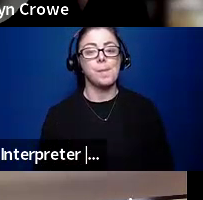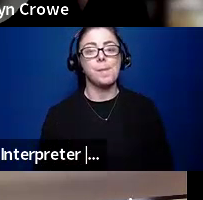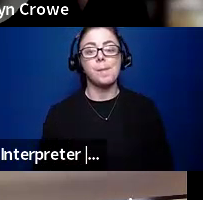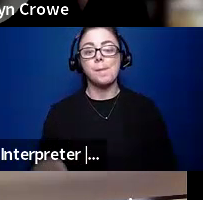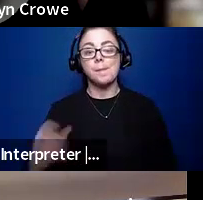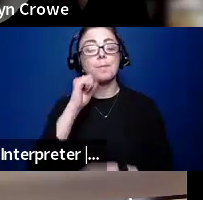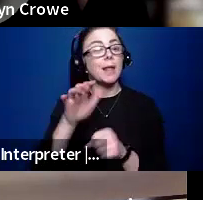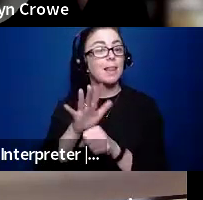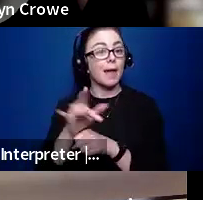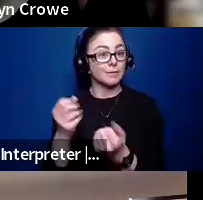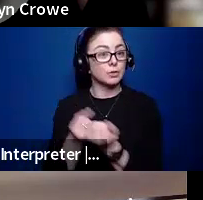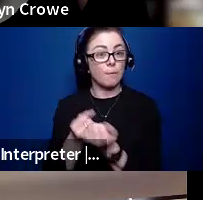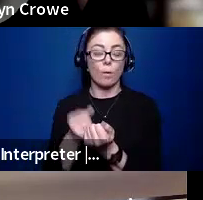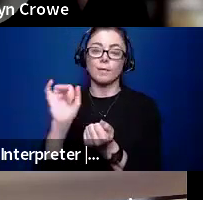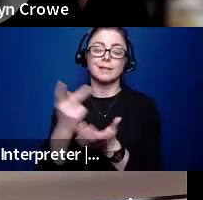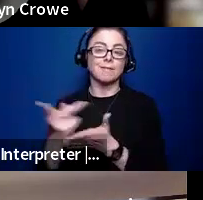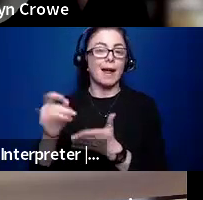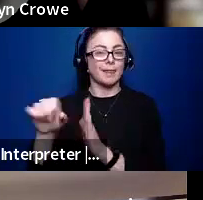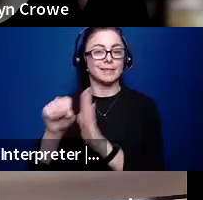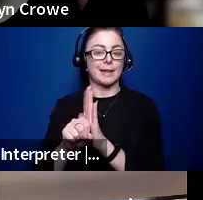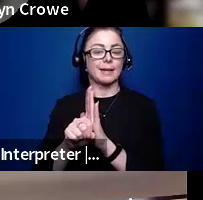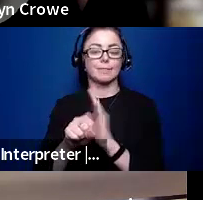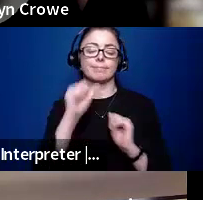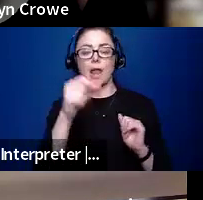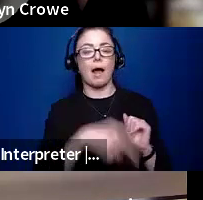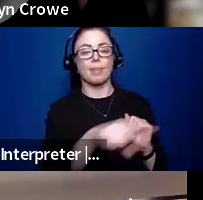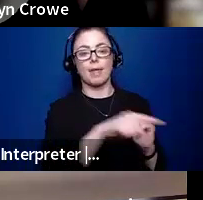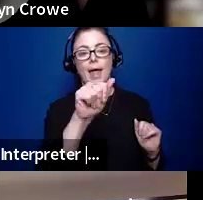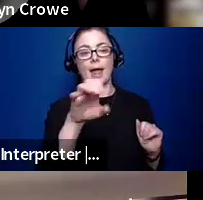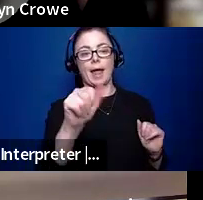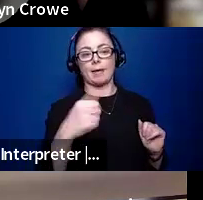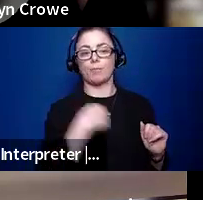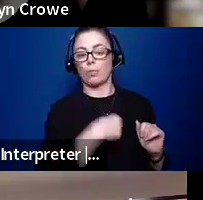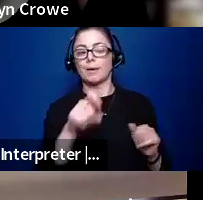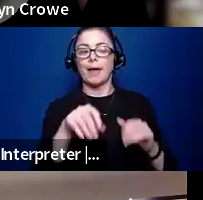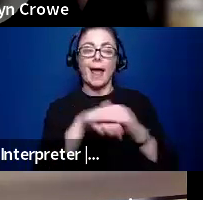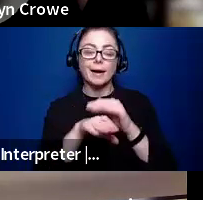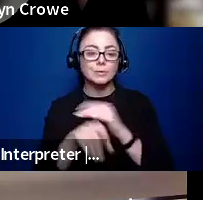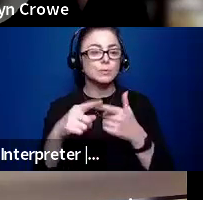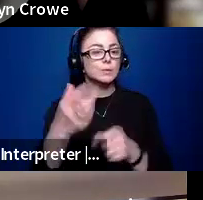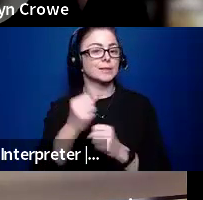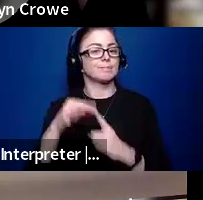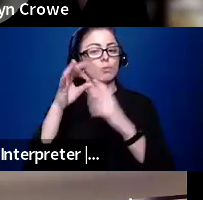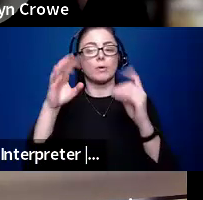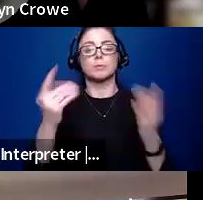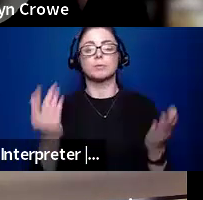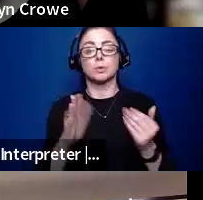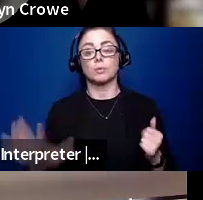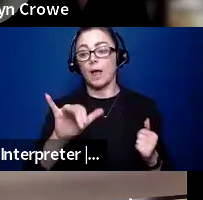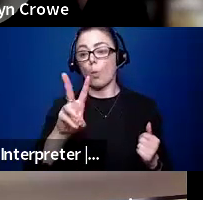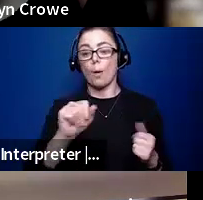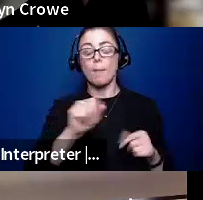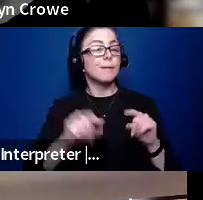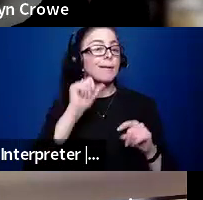a failure of the state and not the AEAs. We need access to special education in Iowa, but not to move everything to the